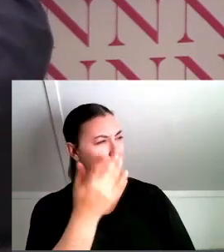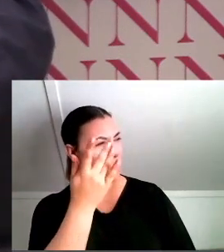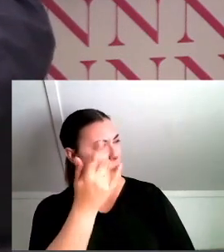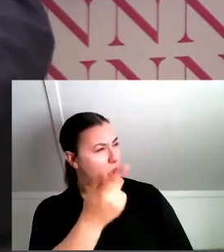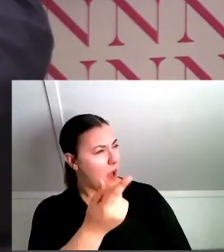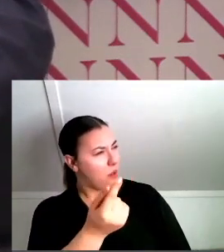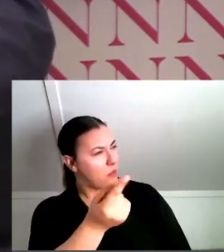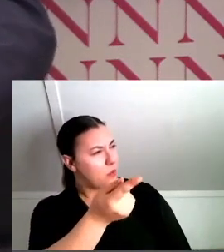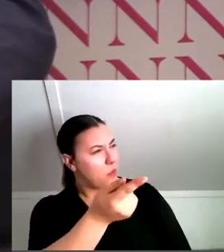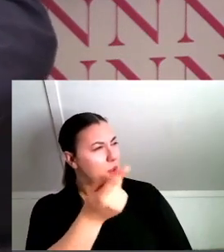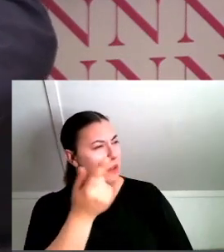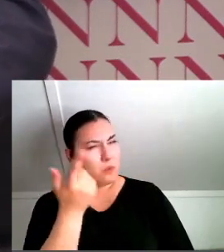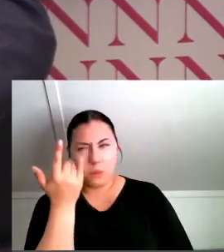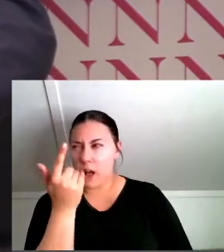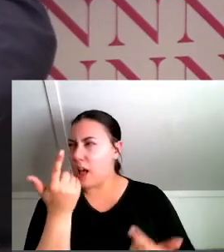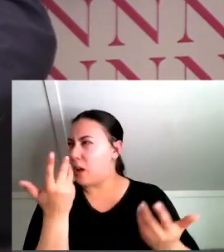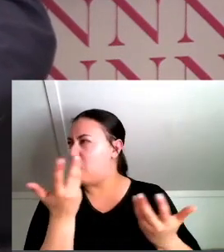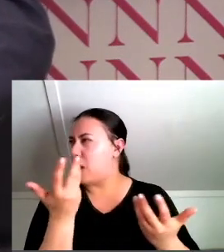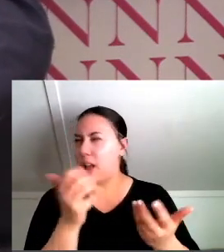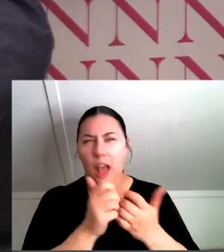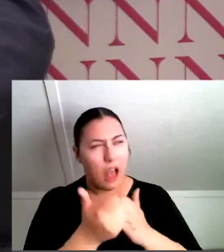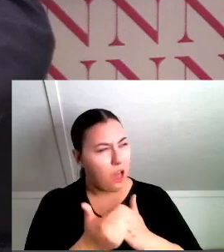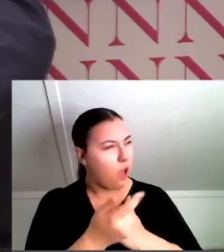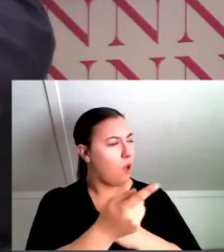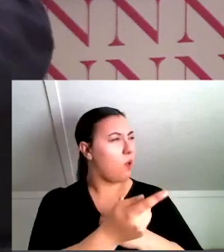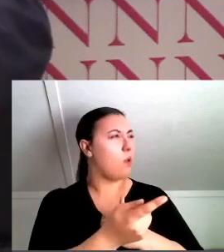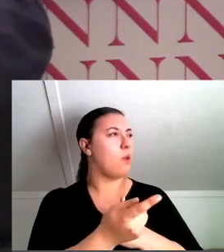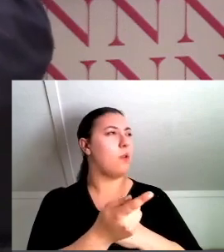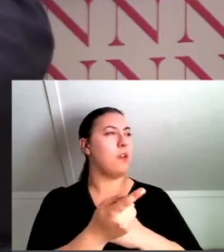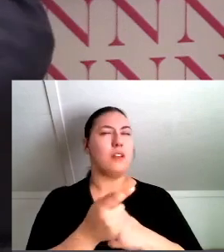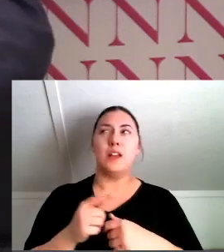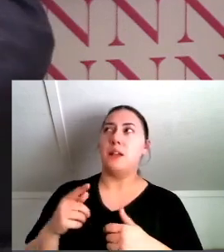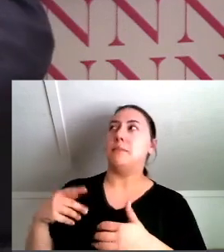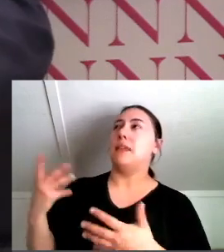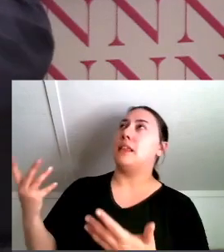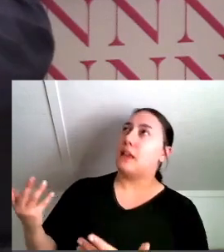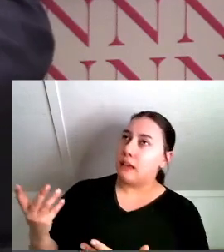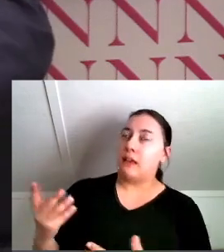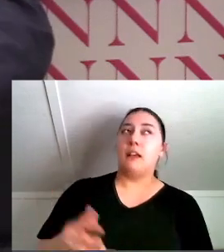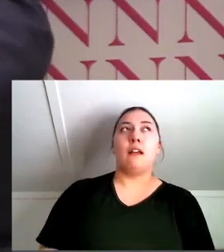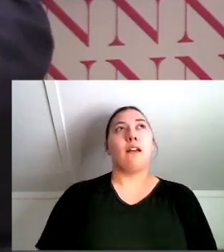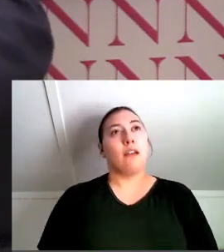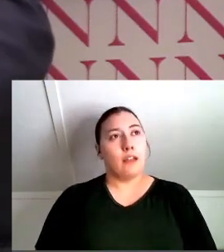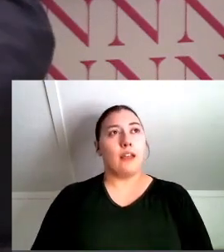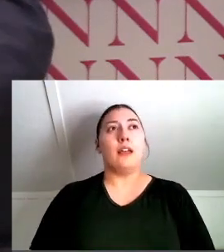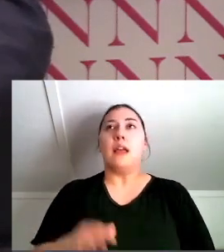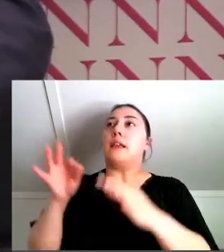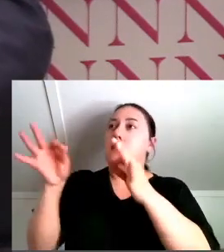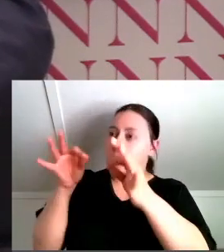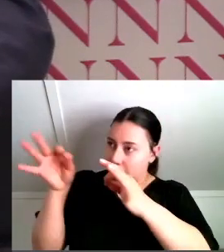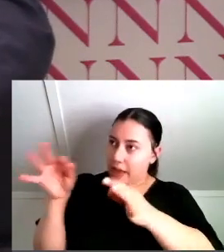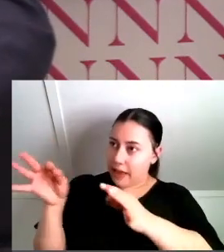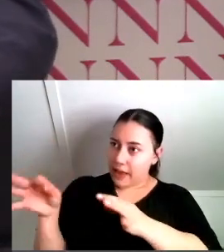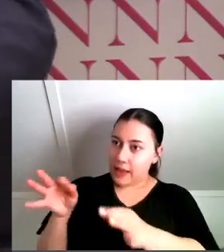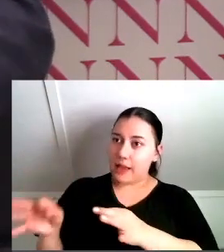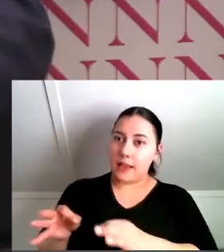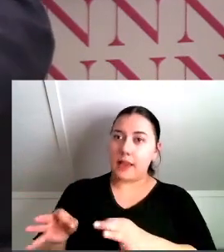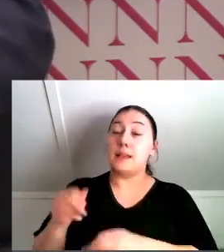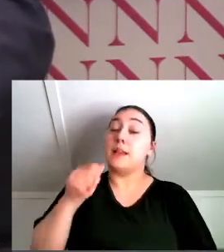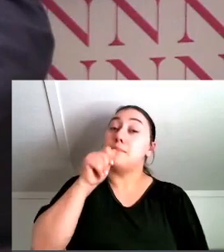are you doing? Why are you doing that? And you're gonna have to like, you know, explain it